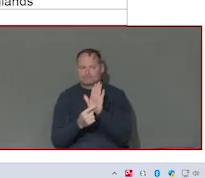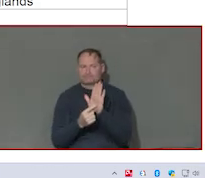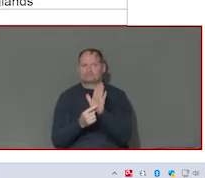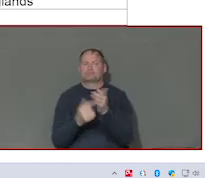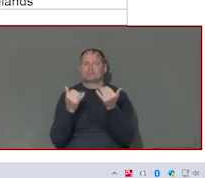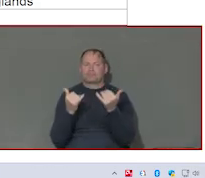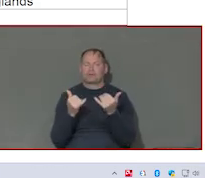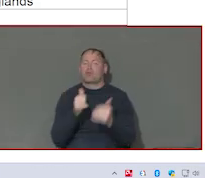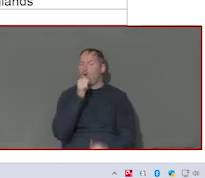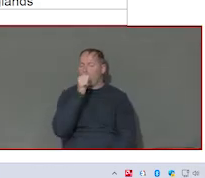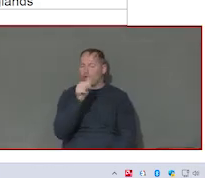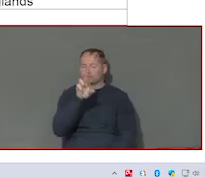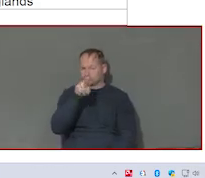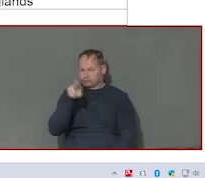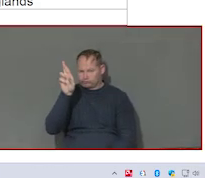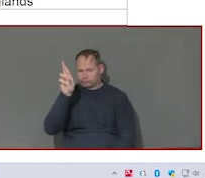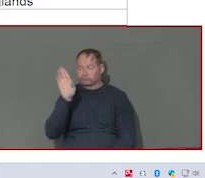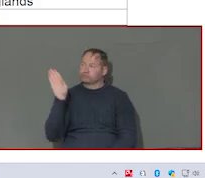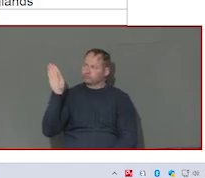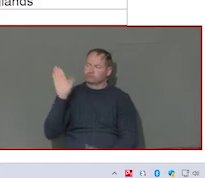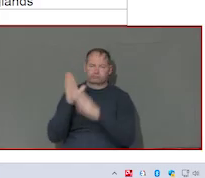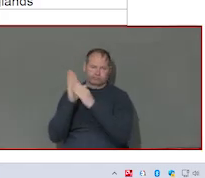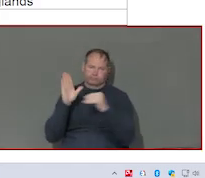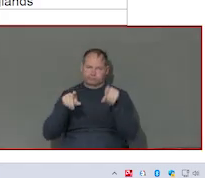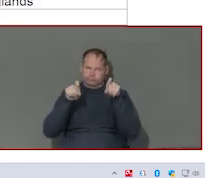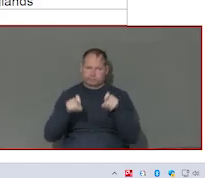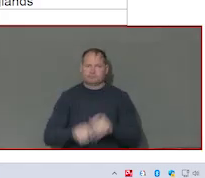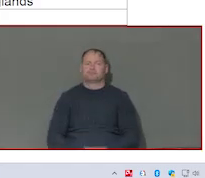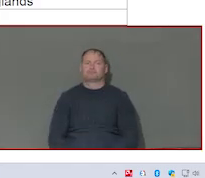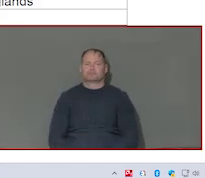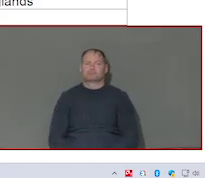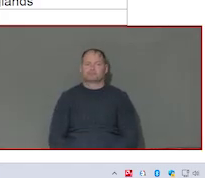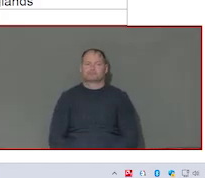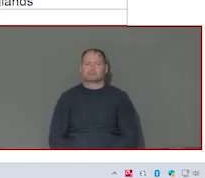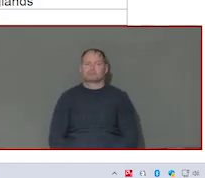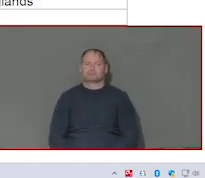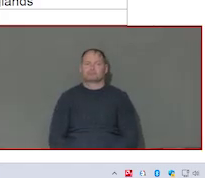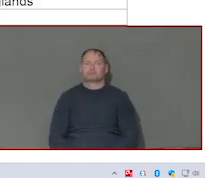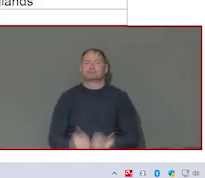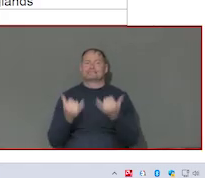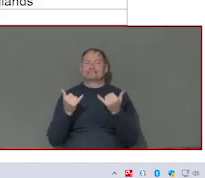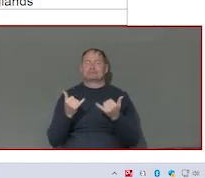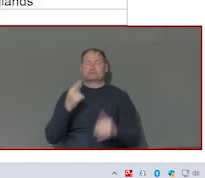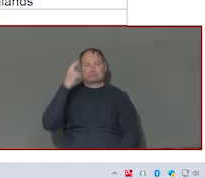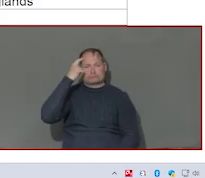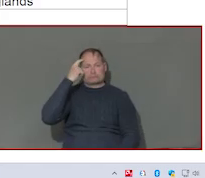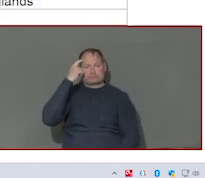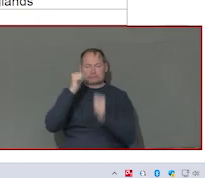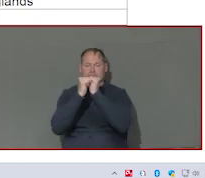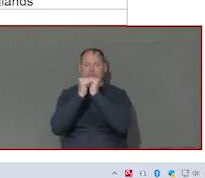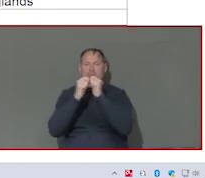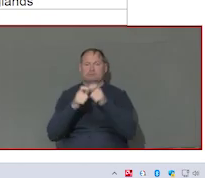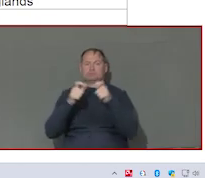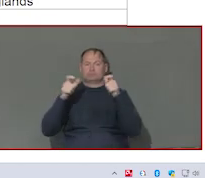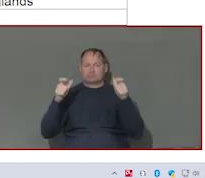way of stating them. Now, this one of the large brain, you